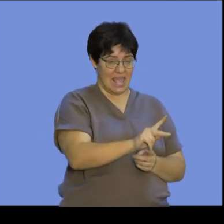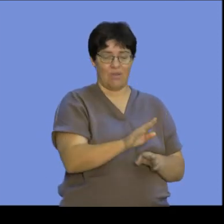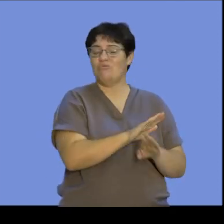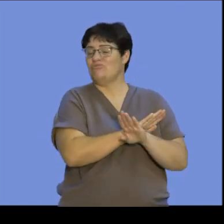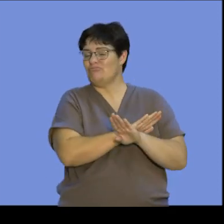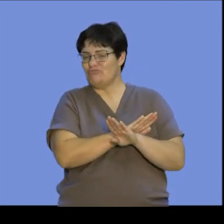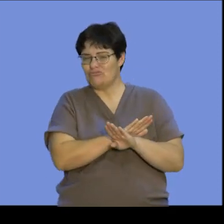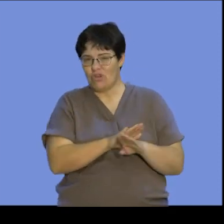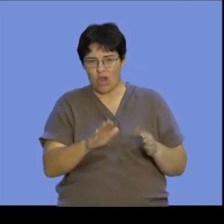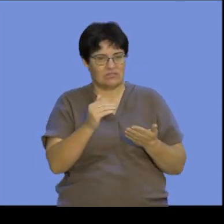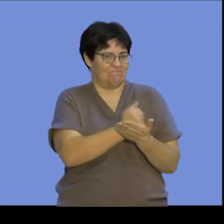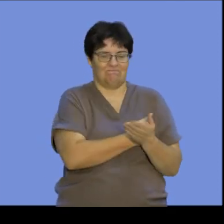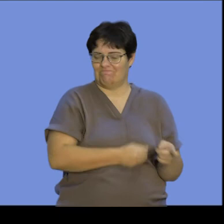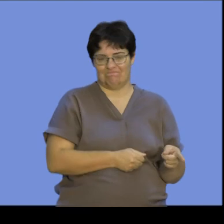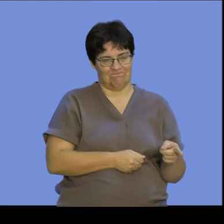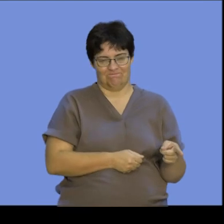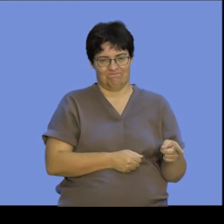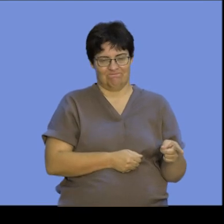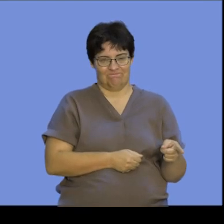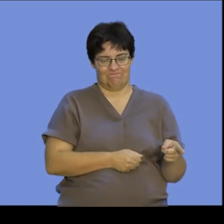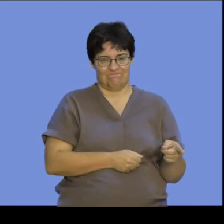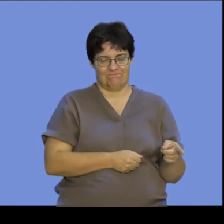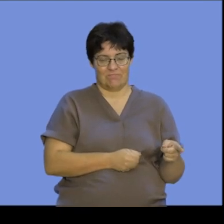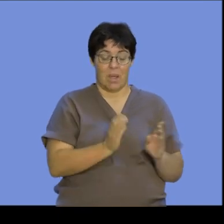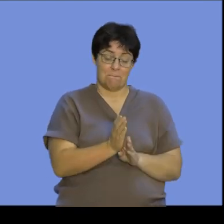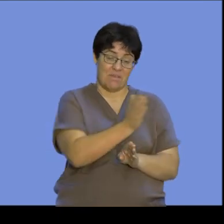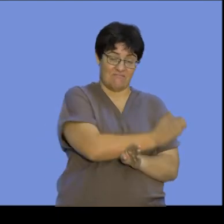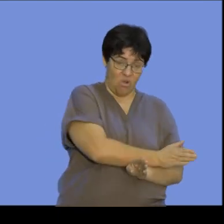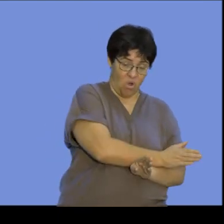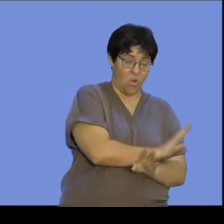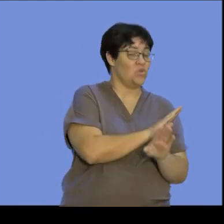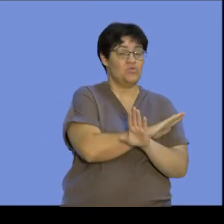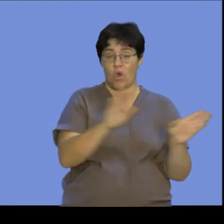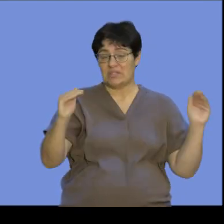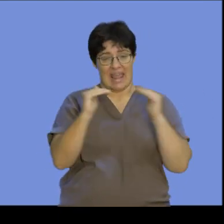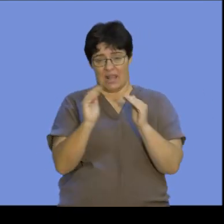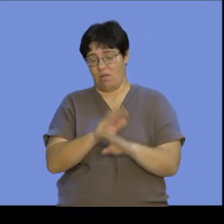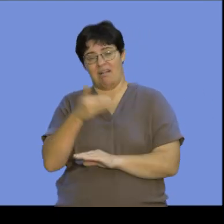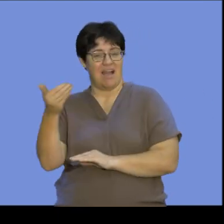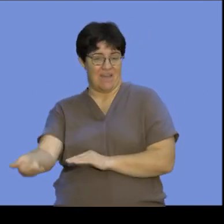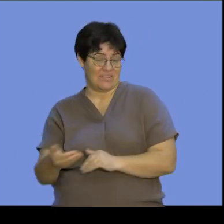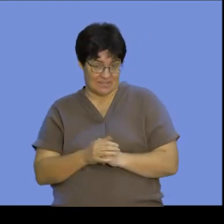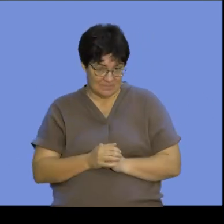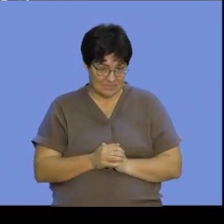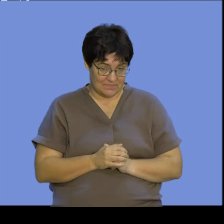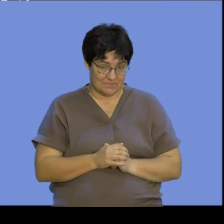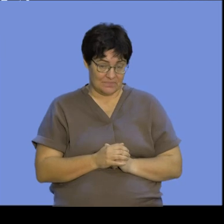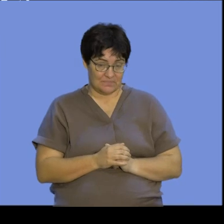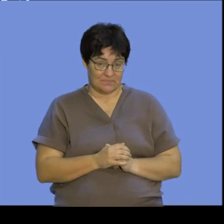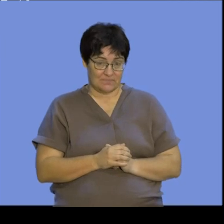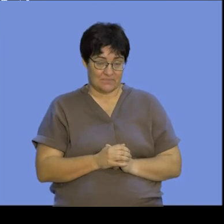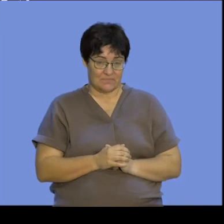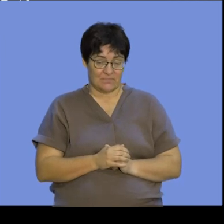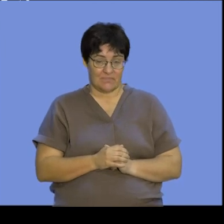conserved. Total kinetic energy before is not equal to kinetic energy after. For